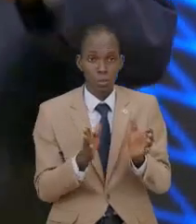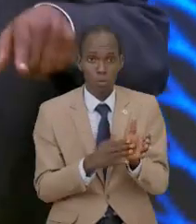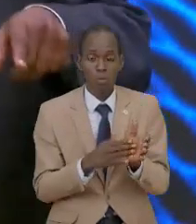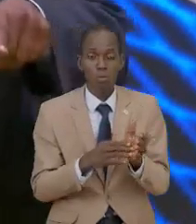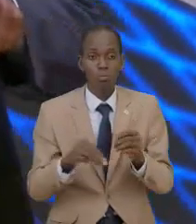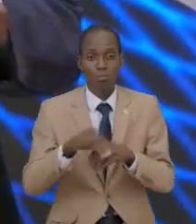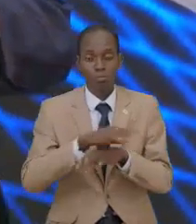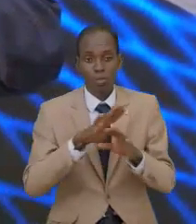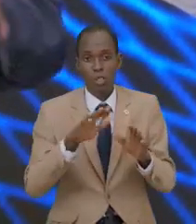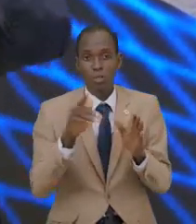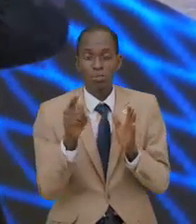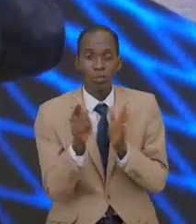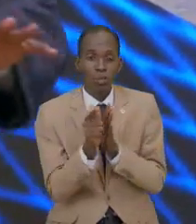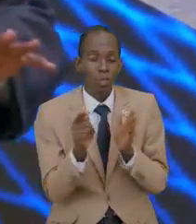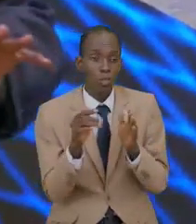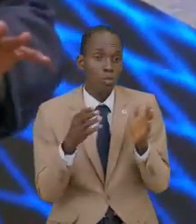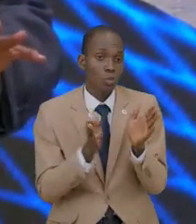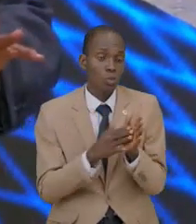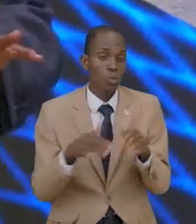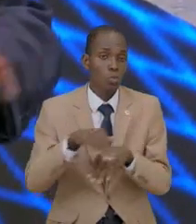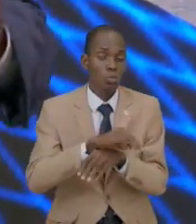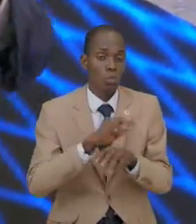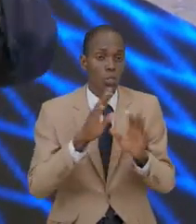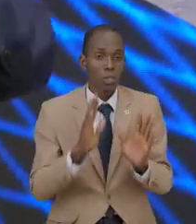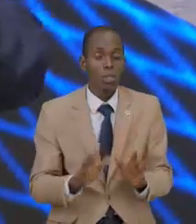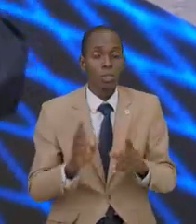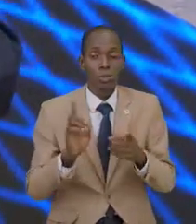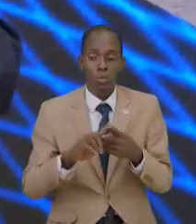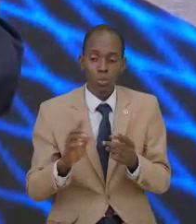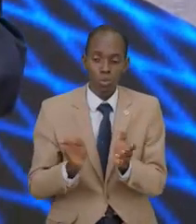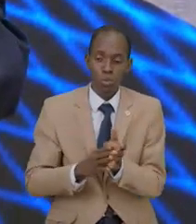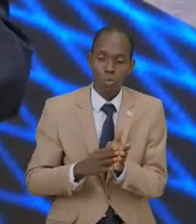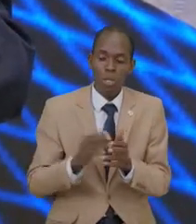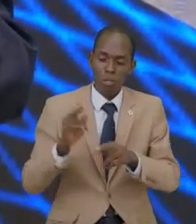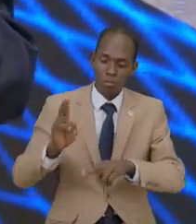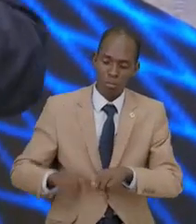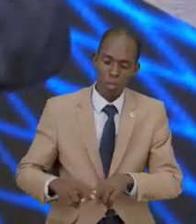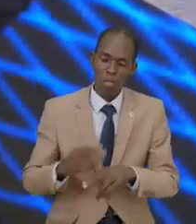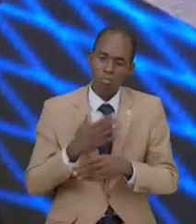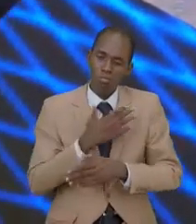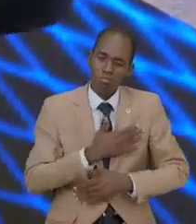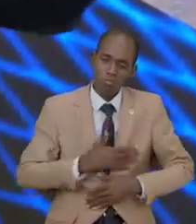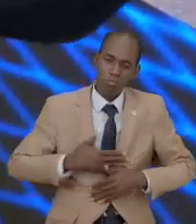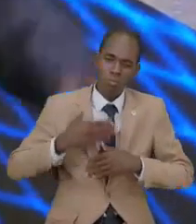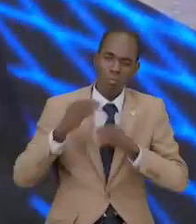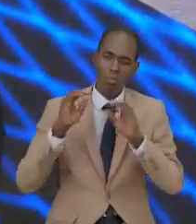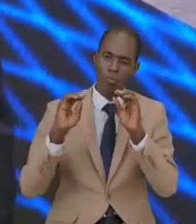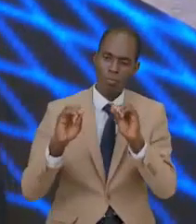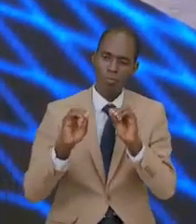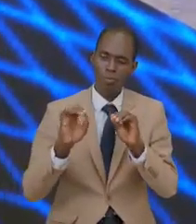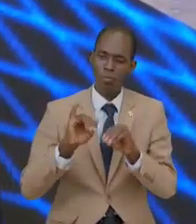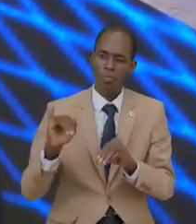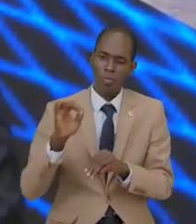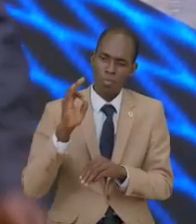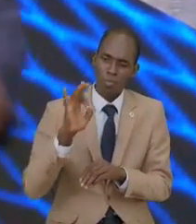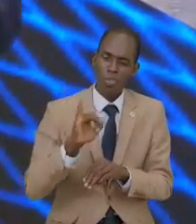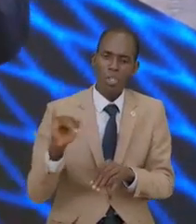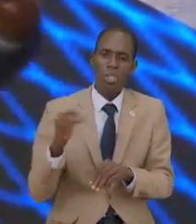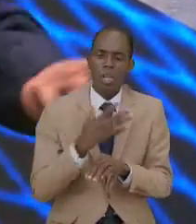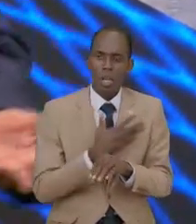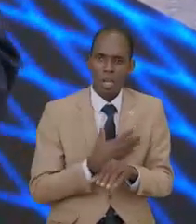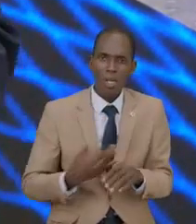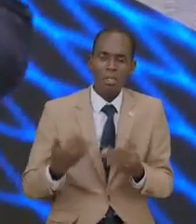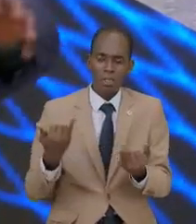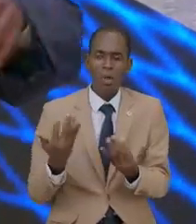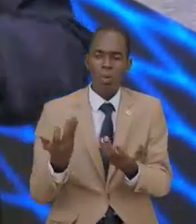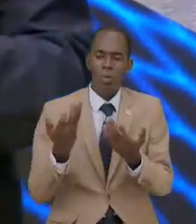to school and sat down and is enjoying the teaching, and now he wants the instruction, he